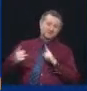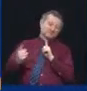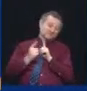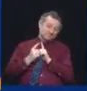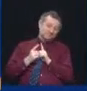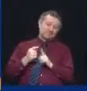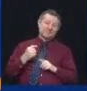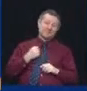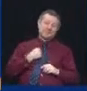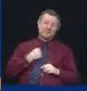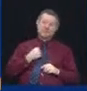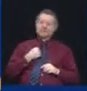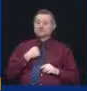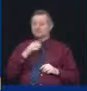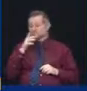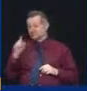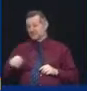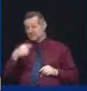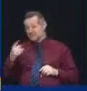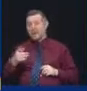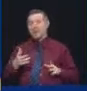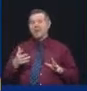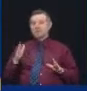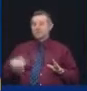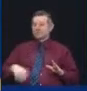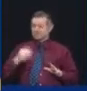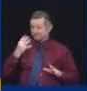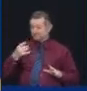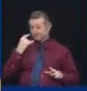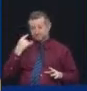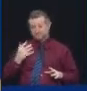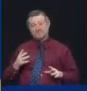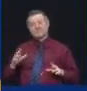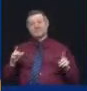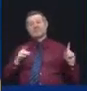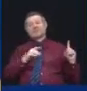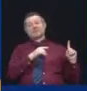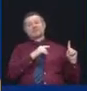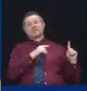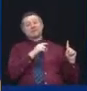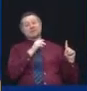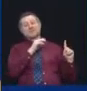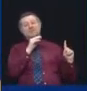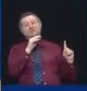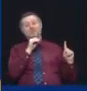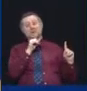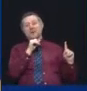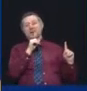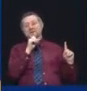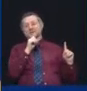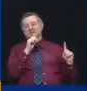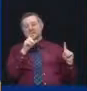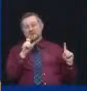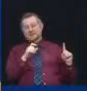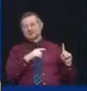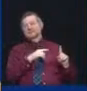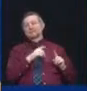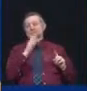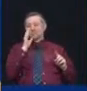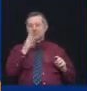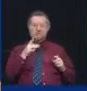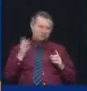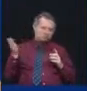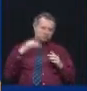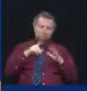tour. I want to thank again the executive team at Javits, who's done a fantastic job, and all the women and